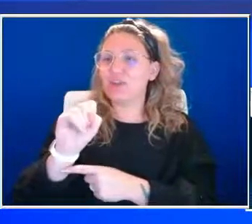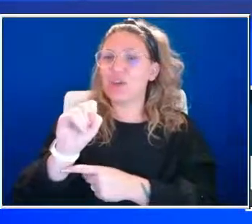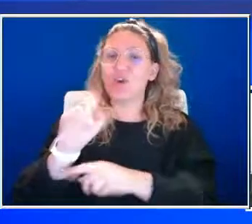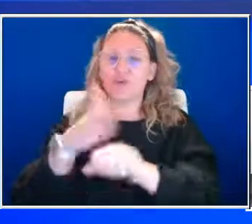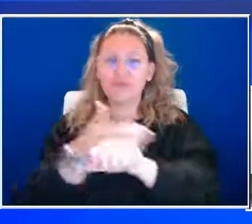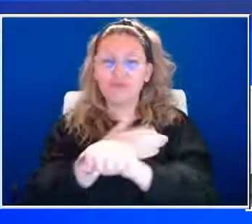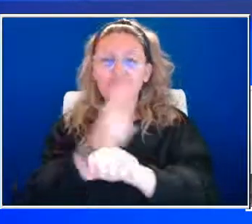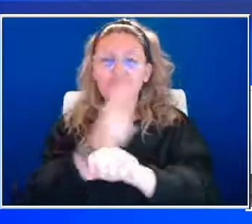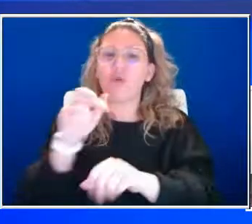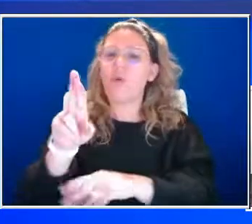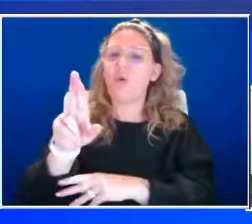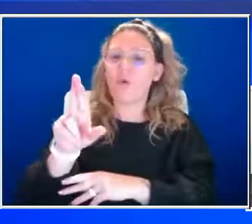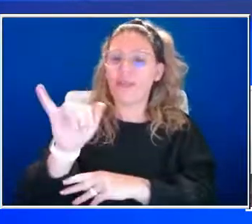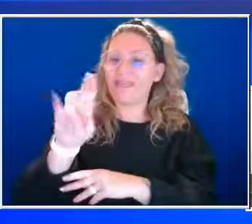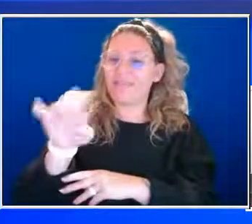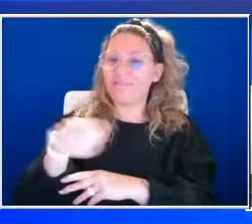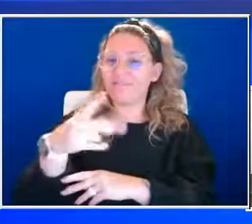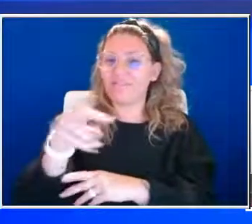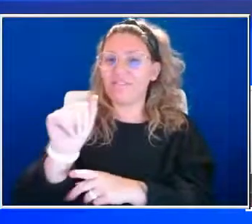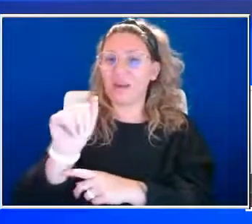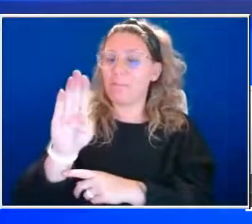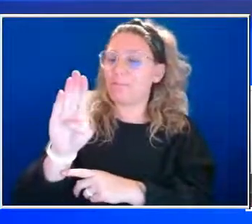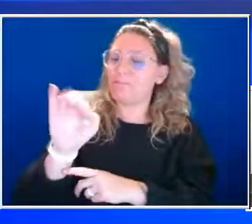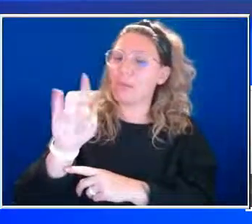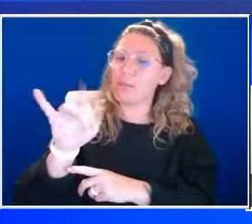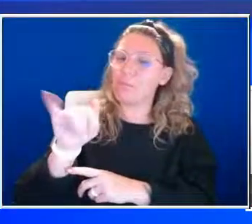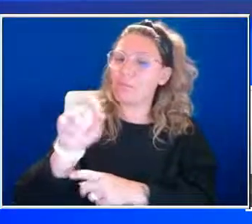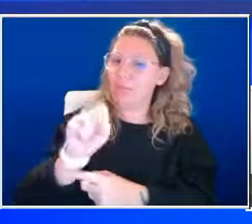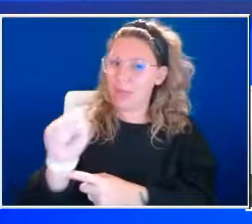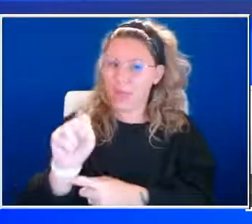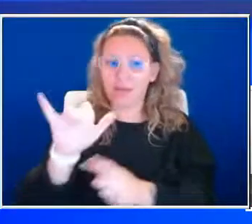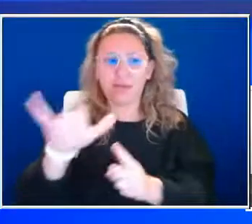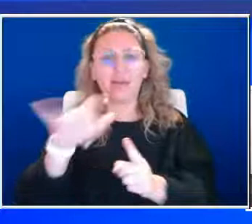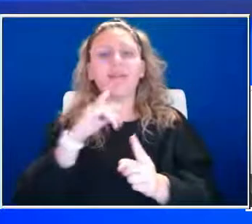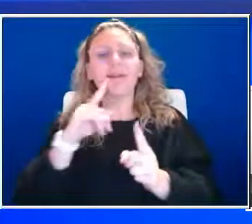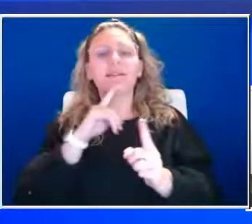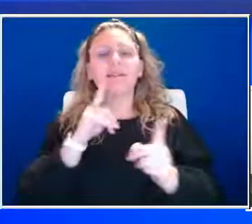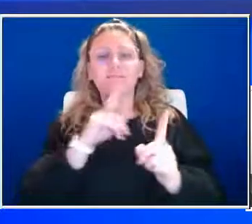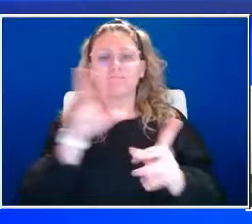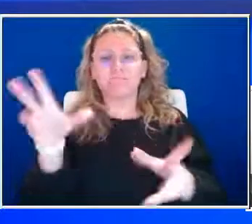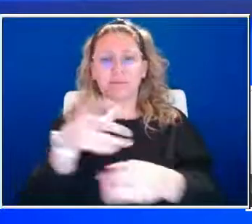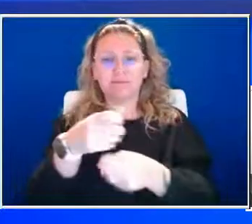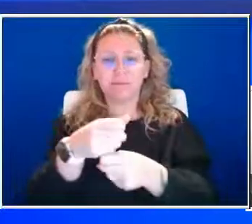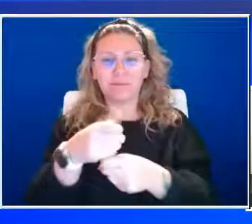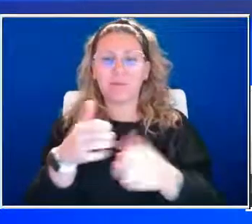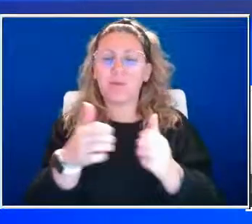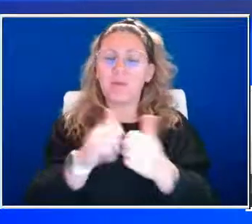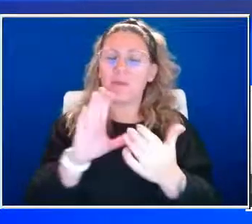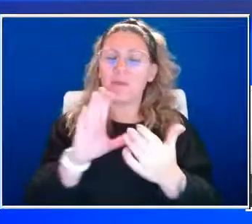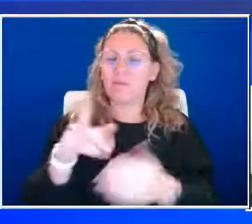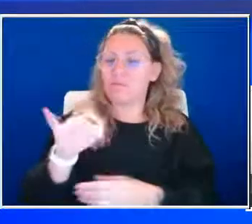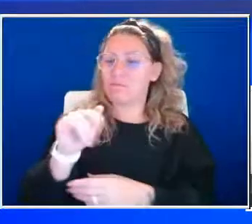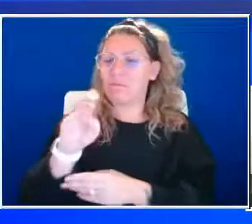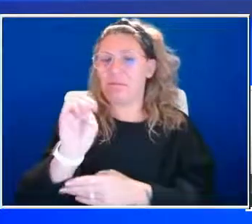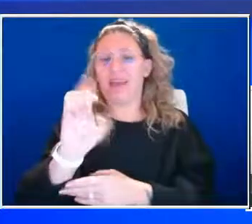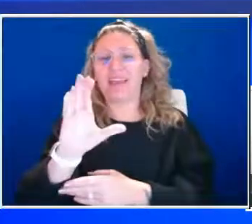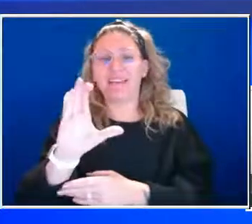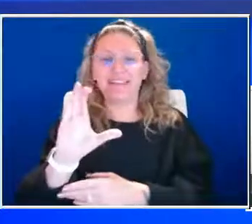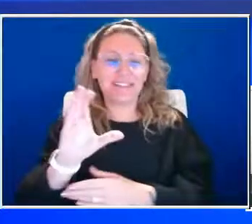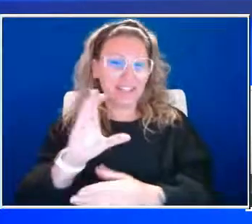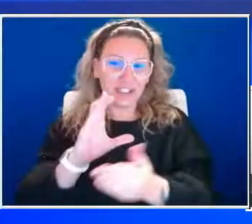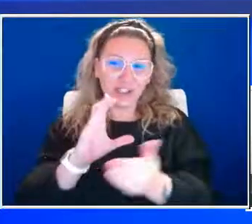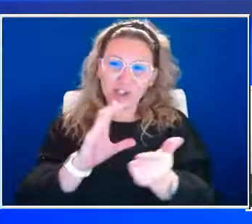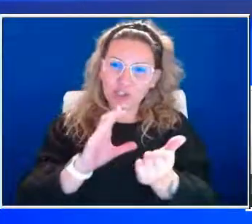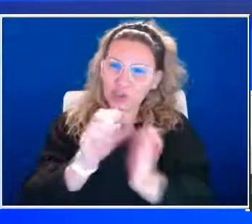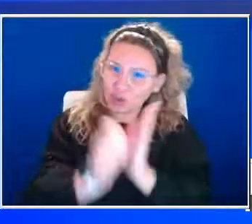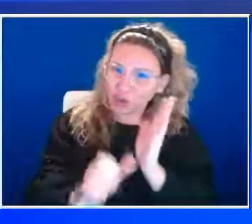called LYMPHA. This is a procedure that we do in combination with our plastic surgeons like Dr. Lai, who we are so fortunate to have as part of our